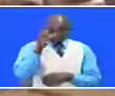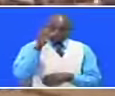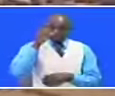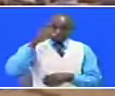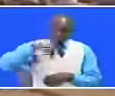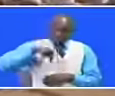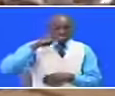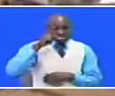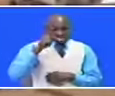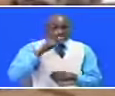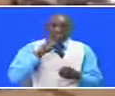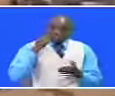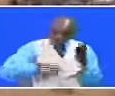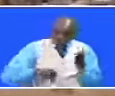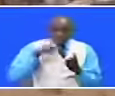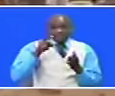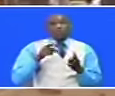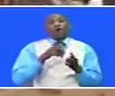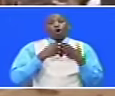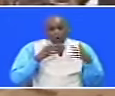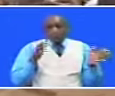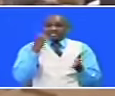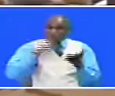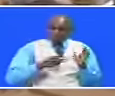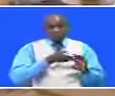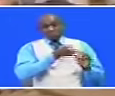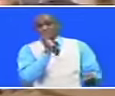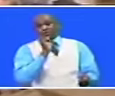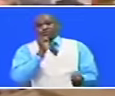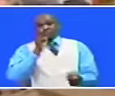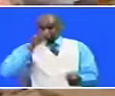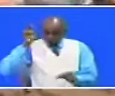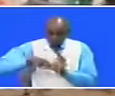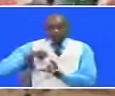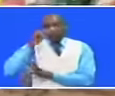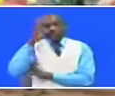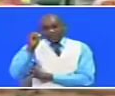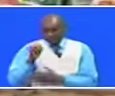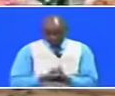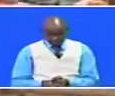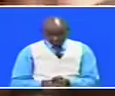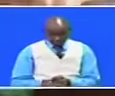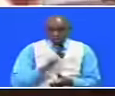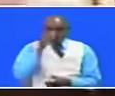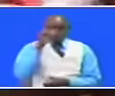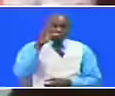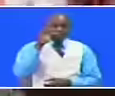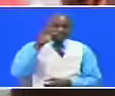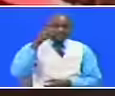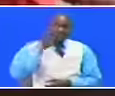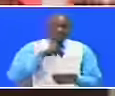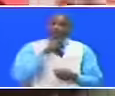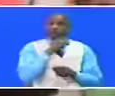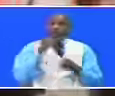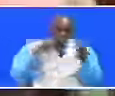ticket, which he is said to have openly declared to have decamped from, joined ODM. Odede, in his petition,